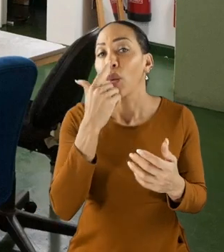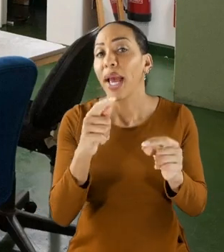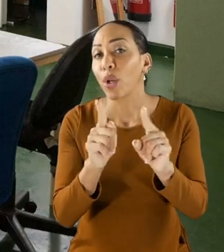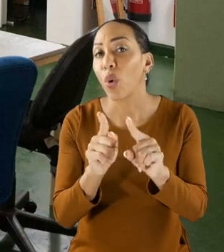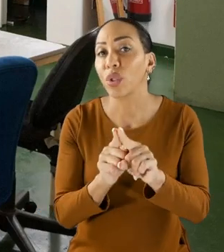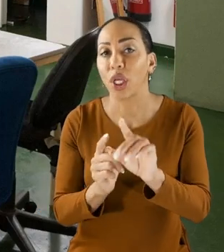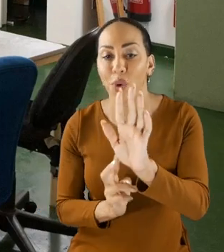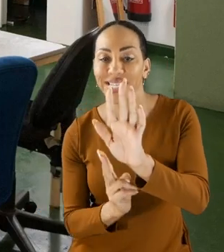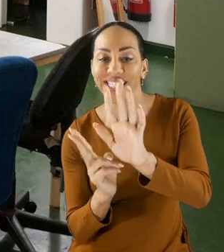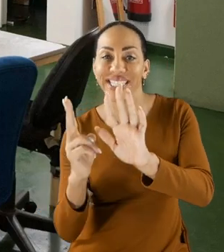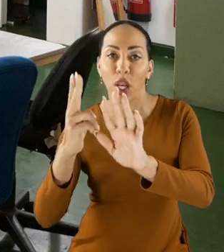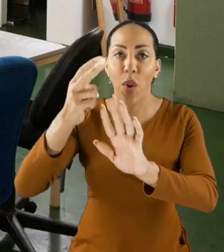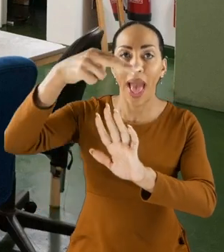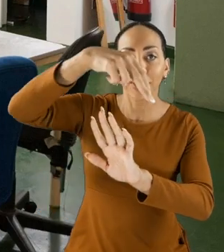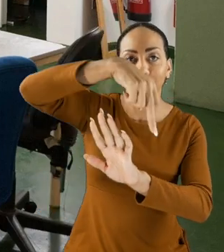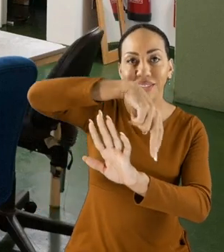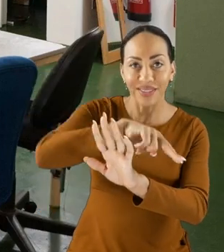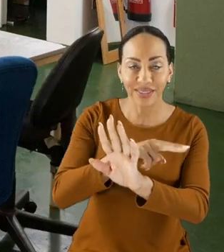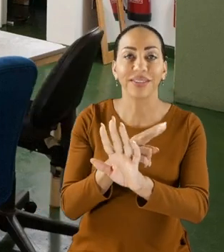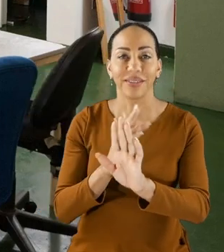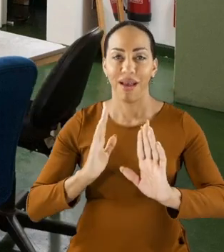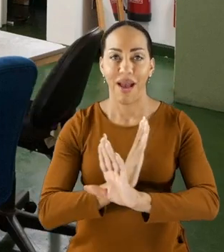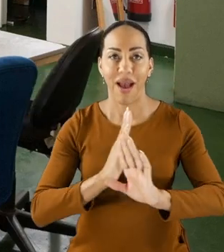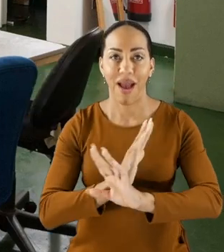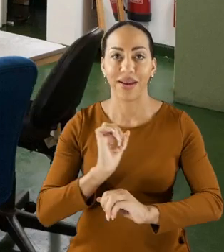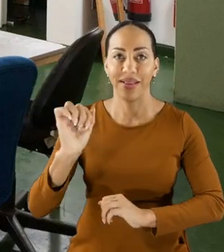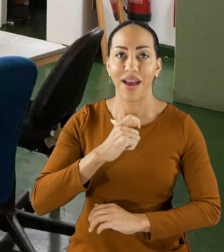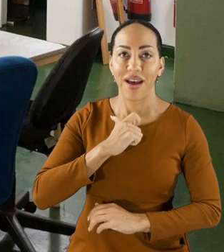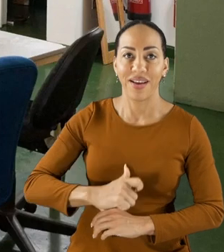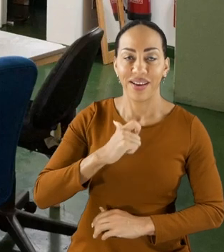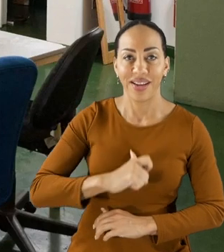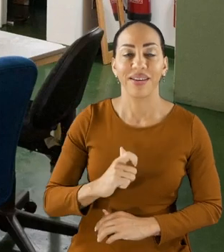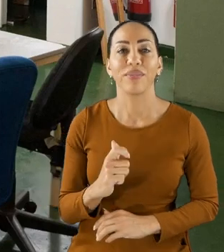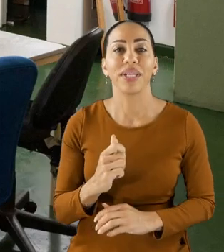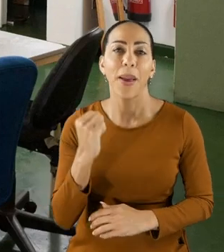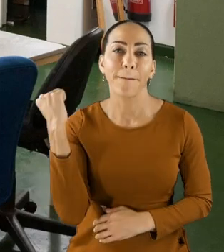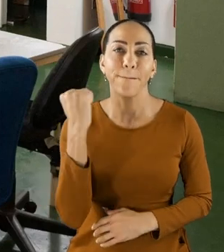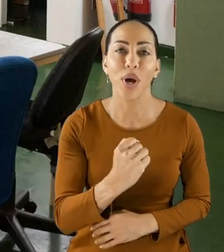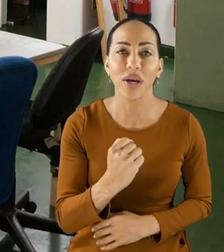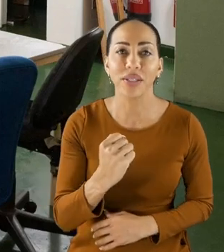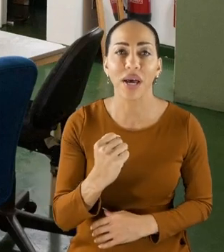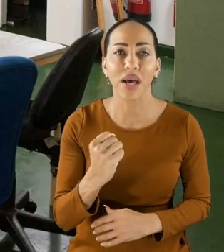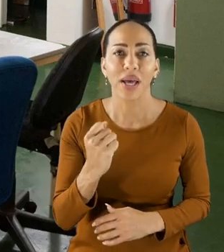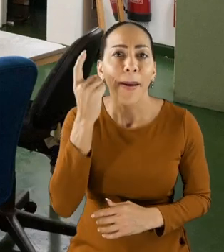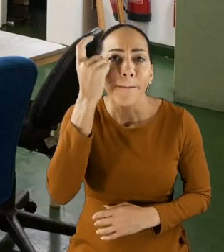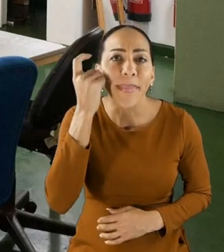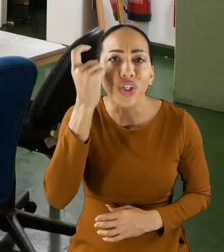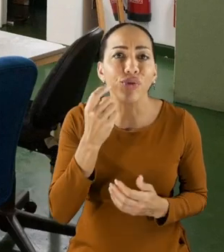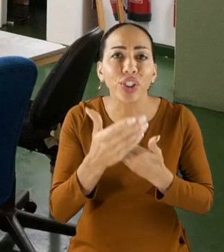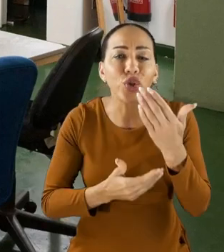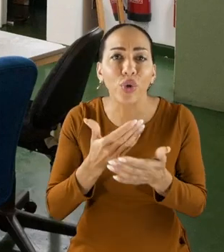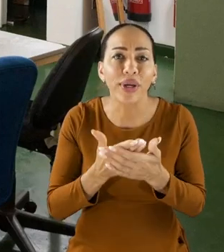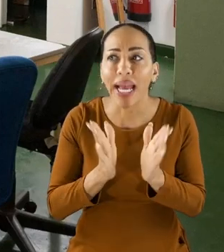silhouettes, of course. We can silhouette people out to conceal their identity. And they did this particular one was a murder mystery story,